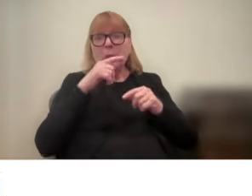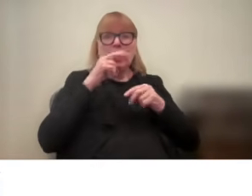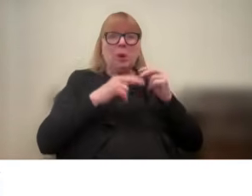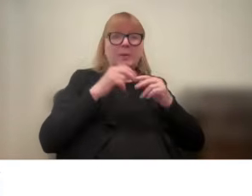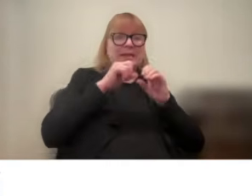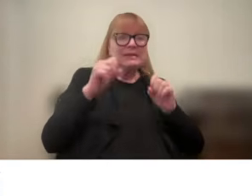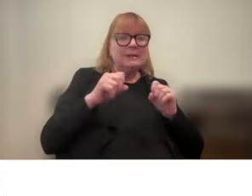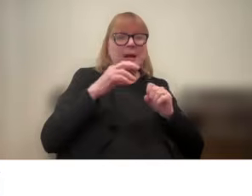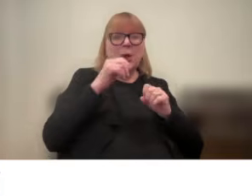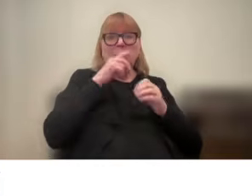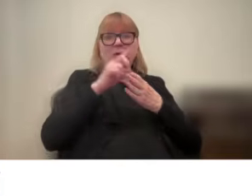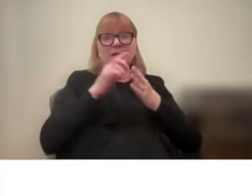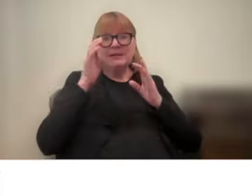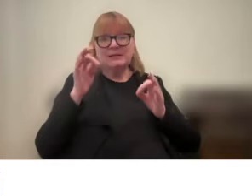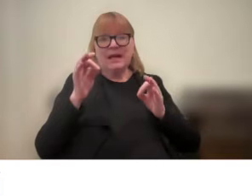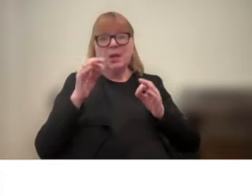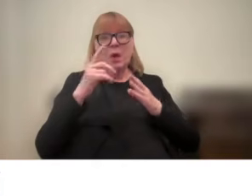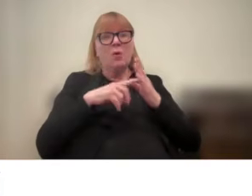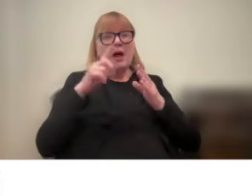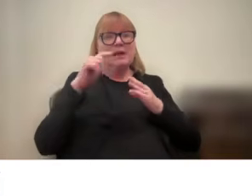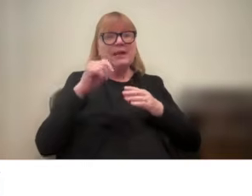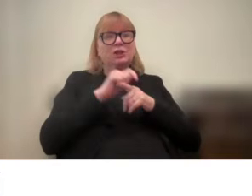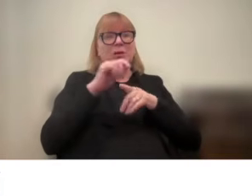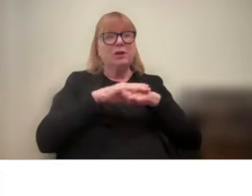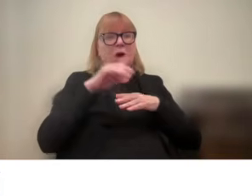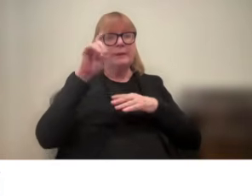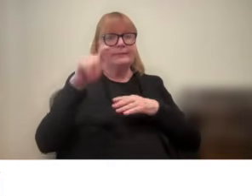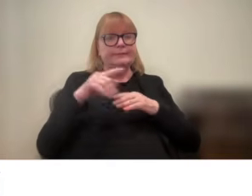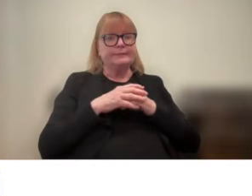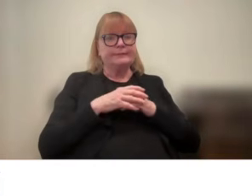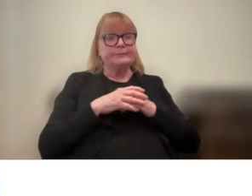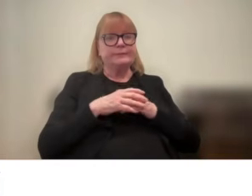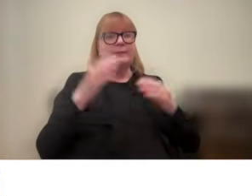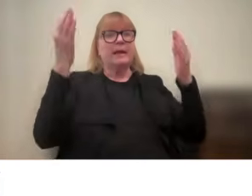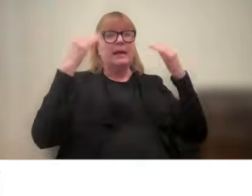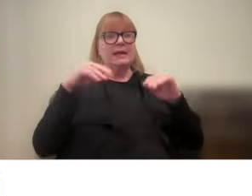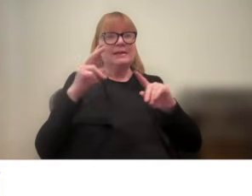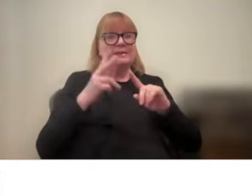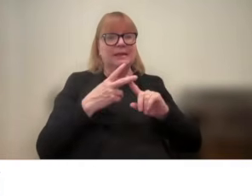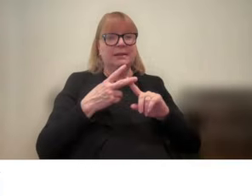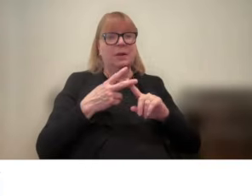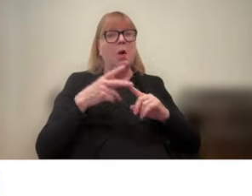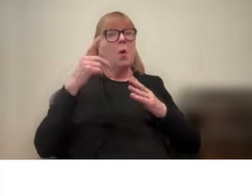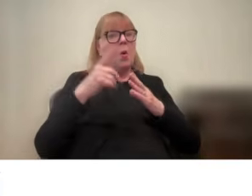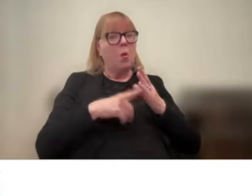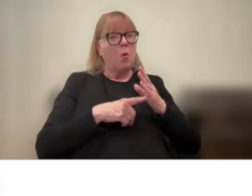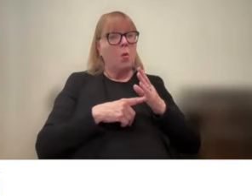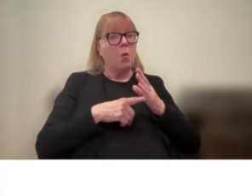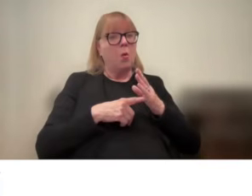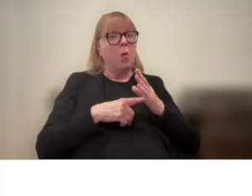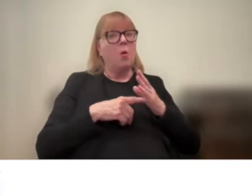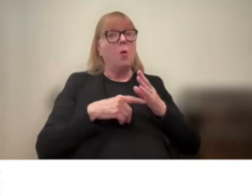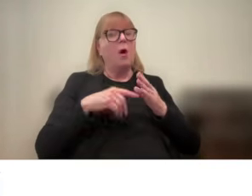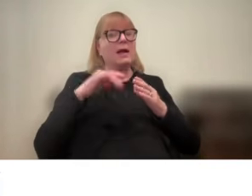the system and who decided what data it was trained on? The second is